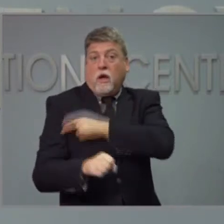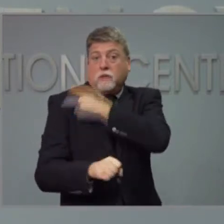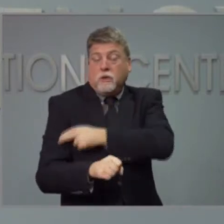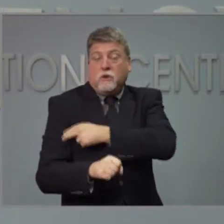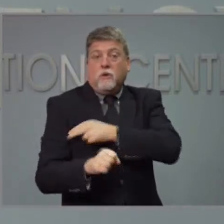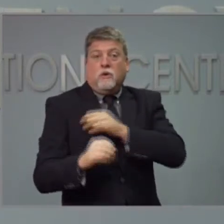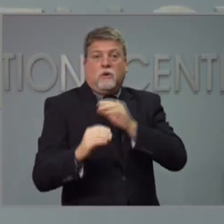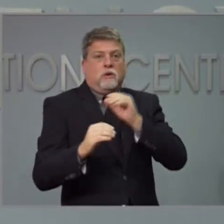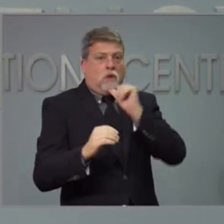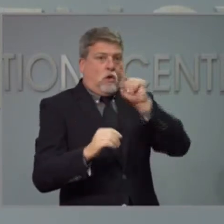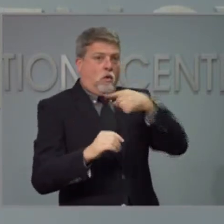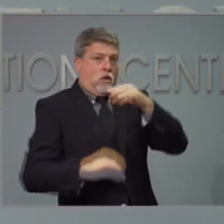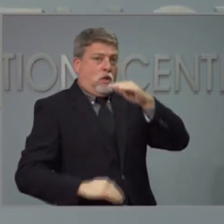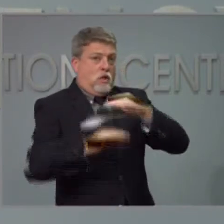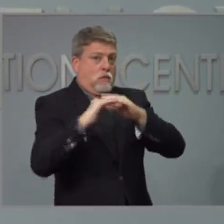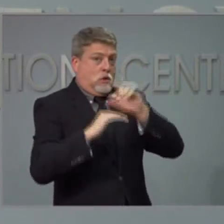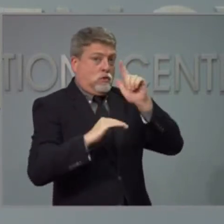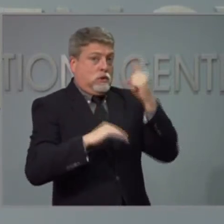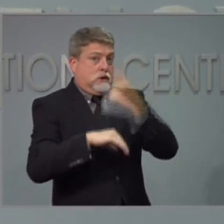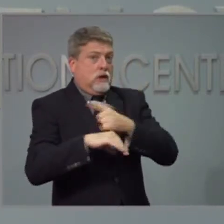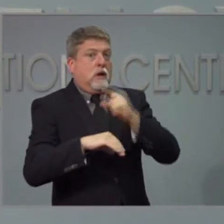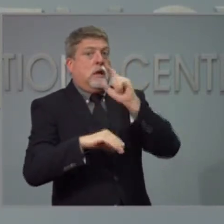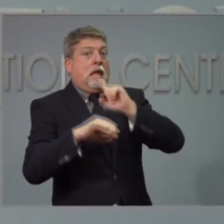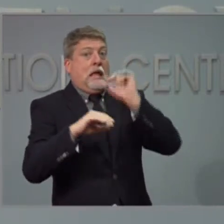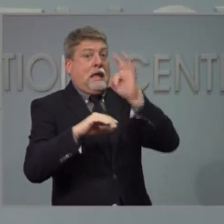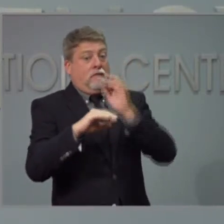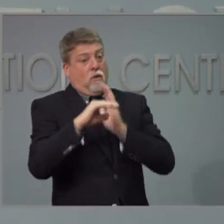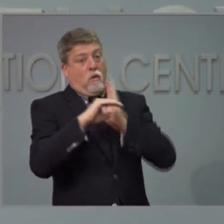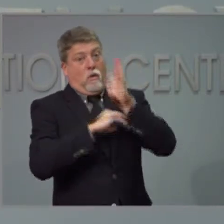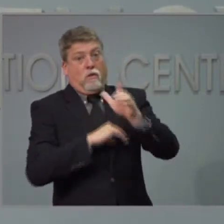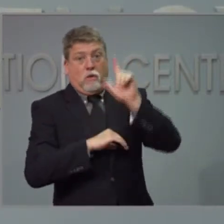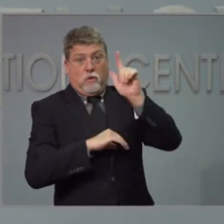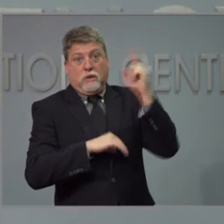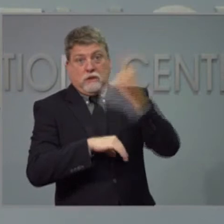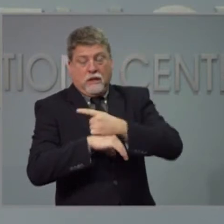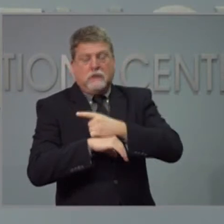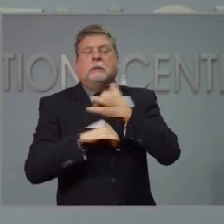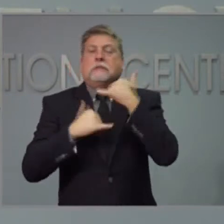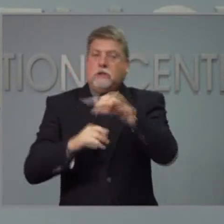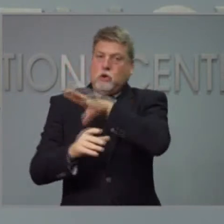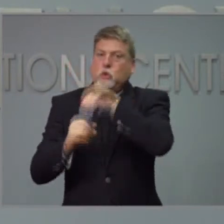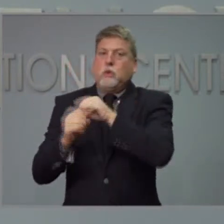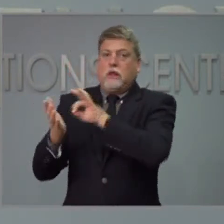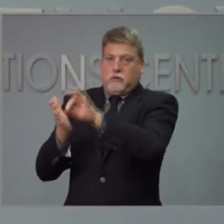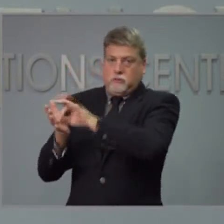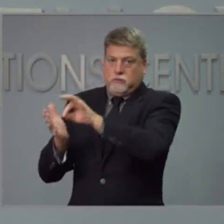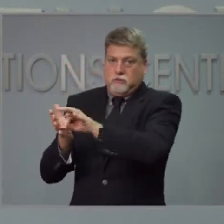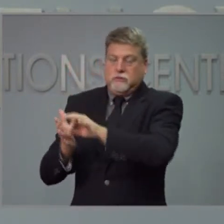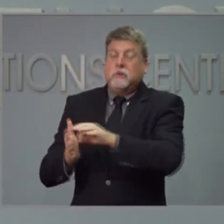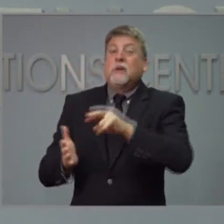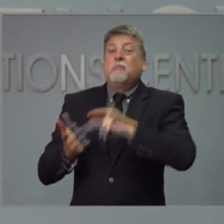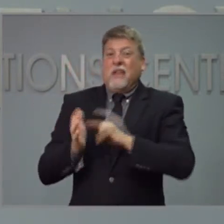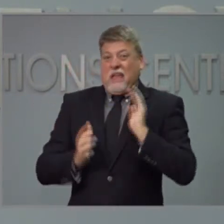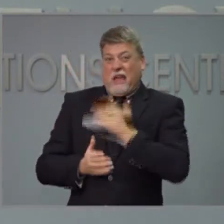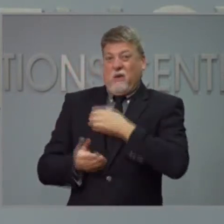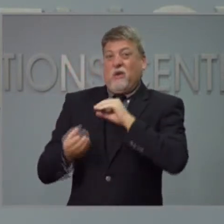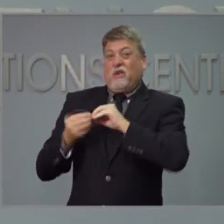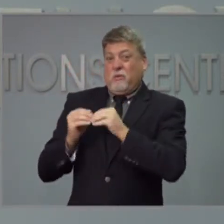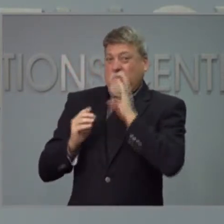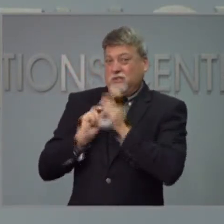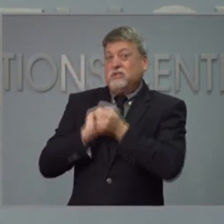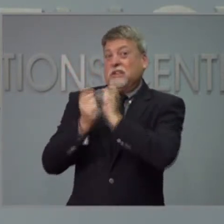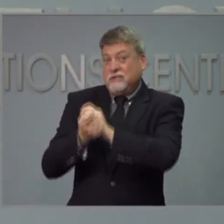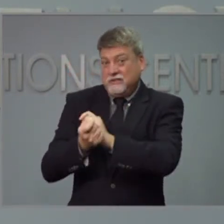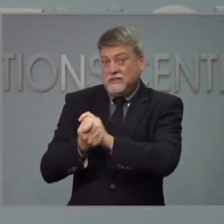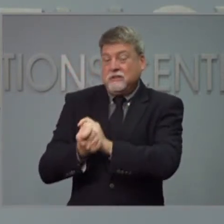first 21 days. We're making this reporting change starting tomorrow, which means patients who are in the hospital for